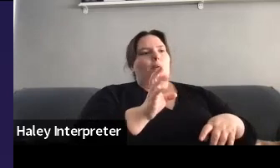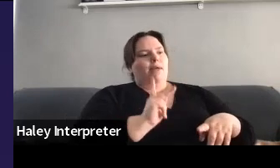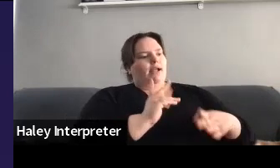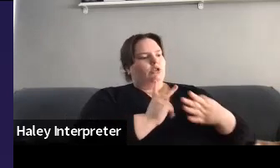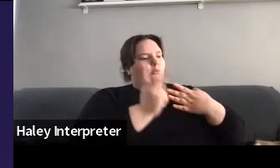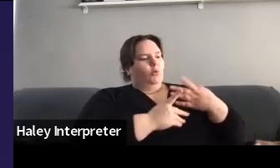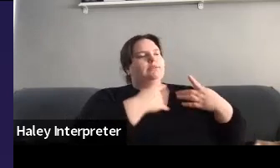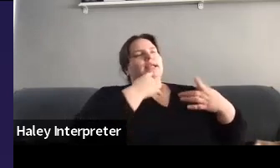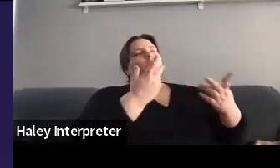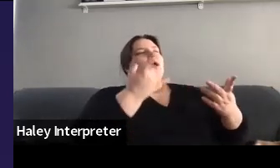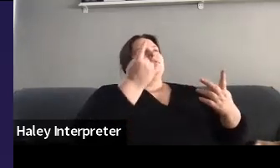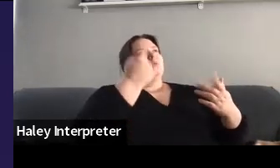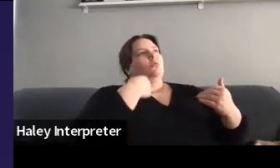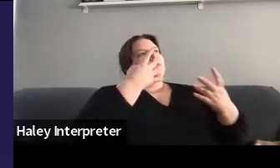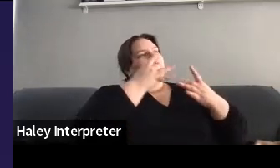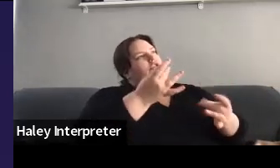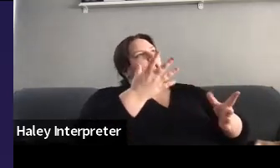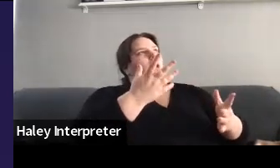somebody that was interested in this.